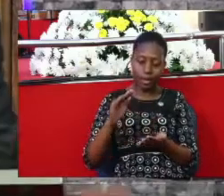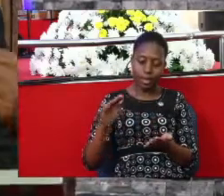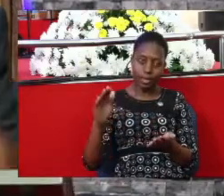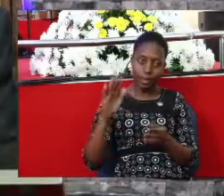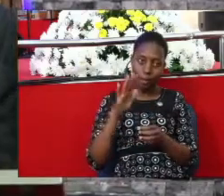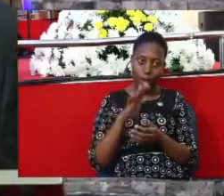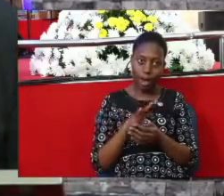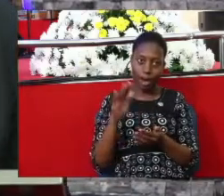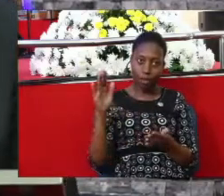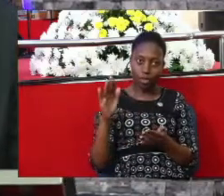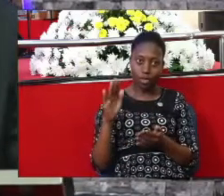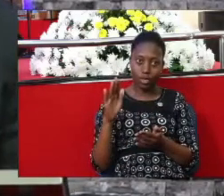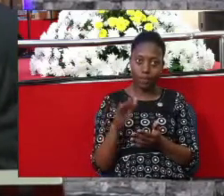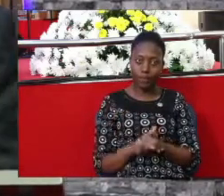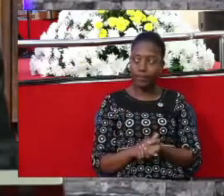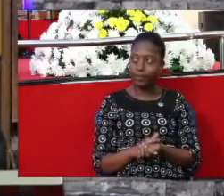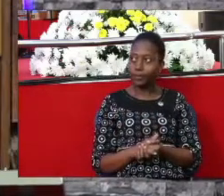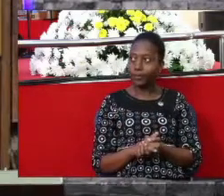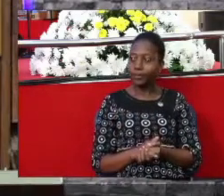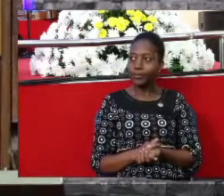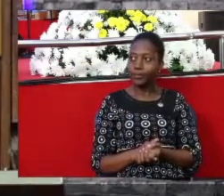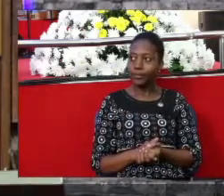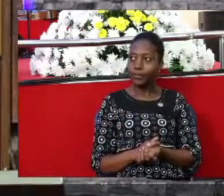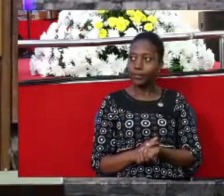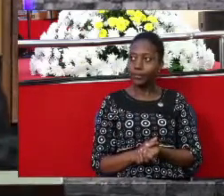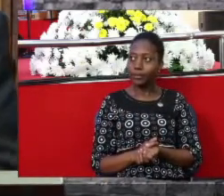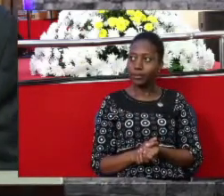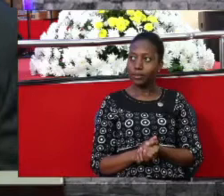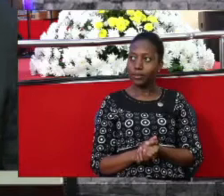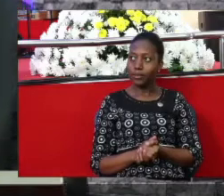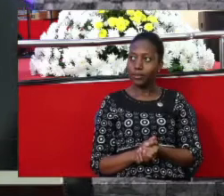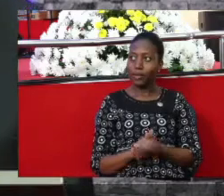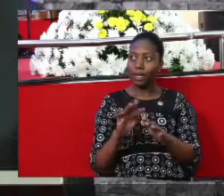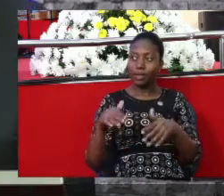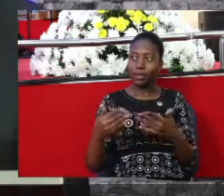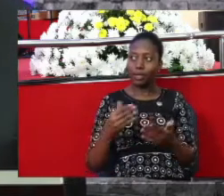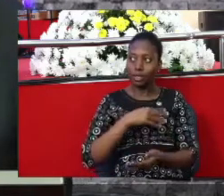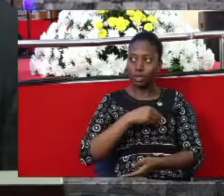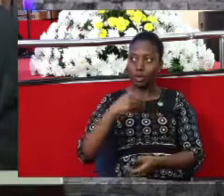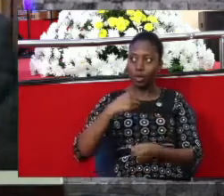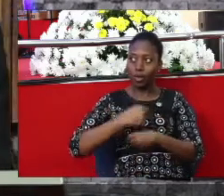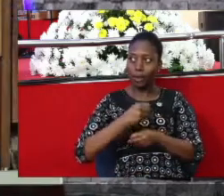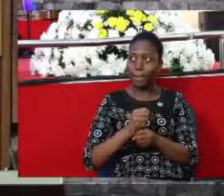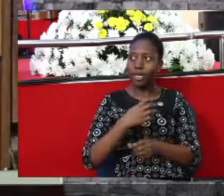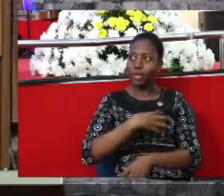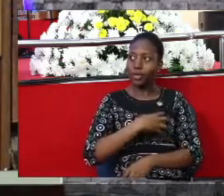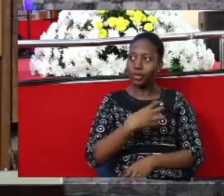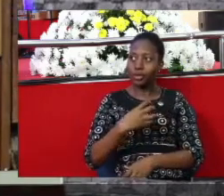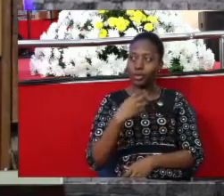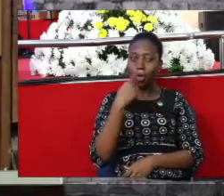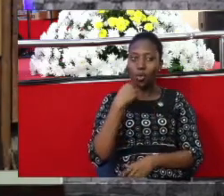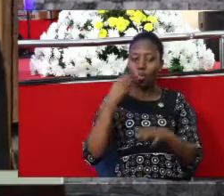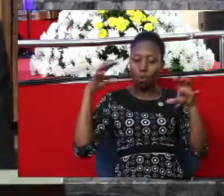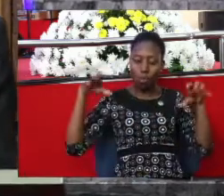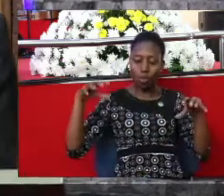go to number 2, Proverbs 11:25. The generous soul will be made rich, and he who waters